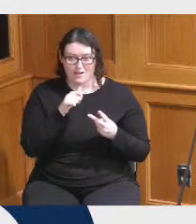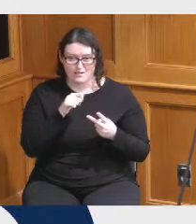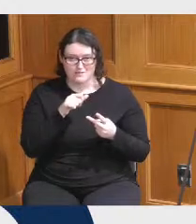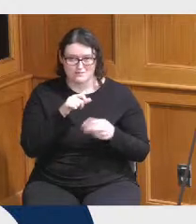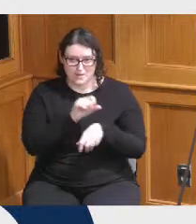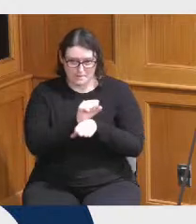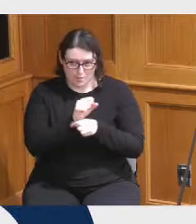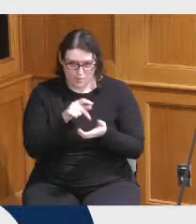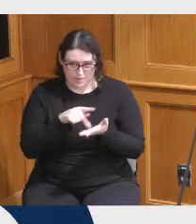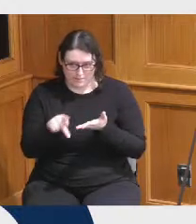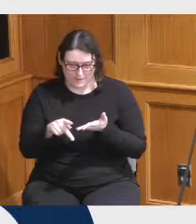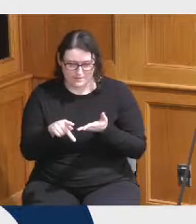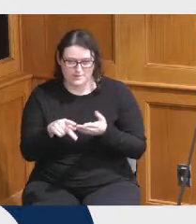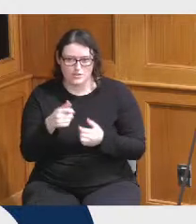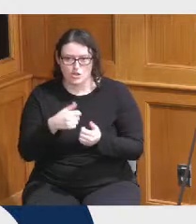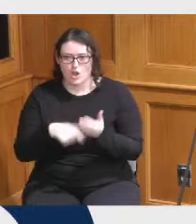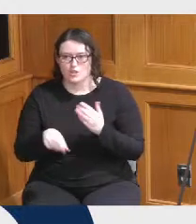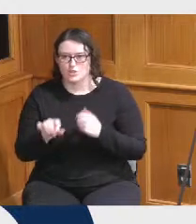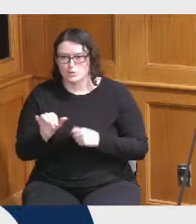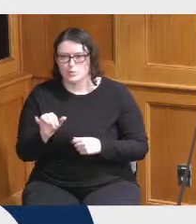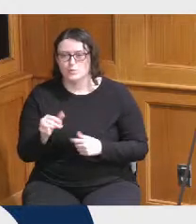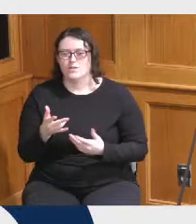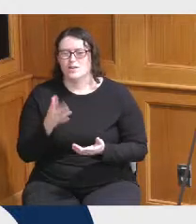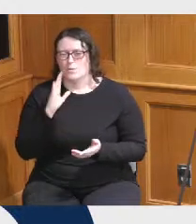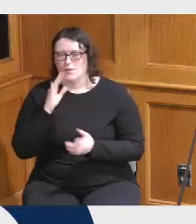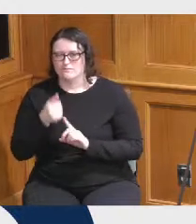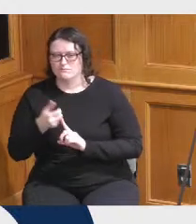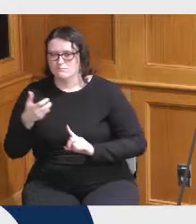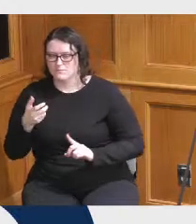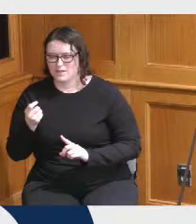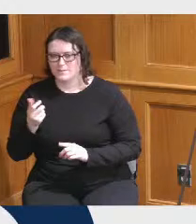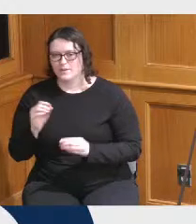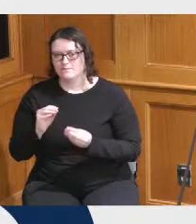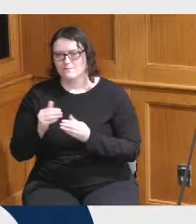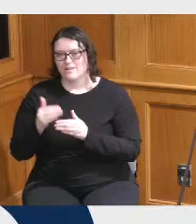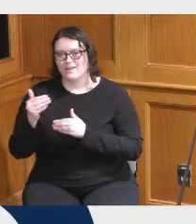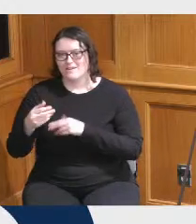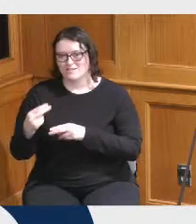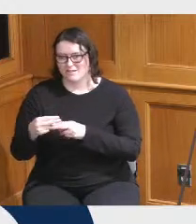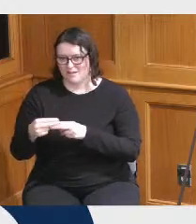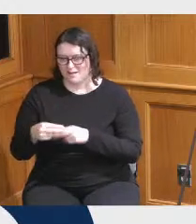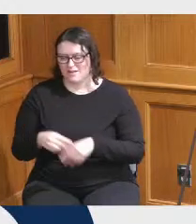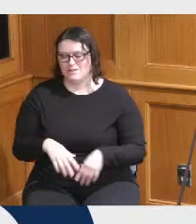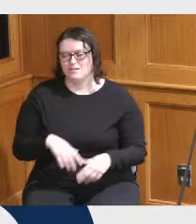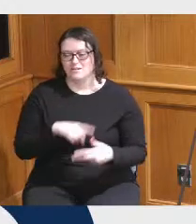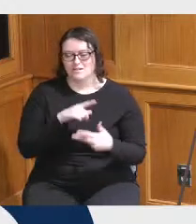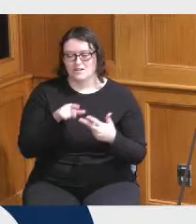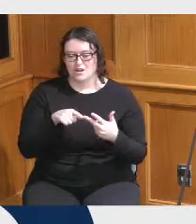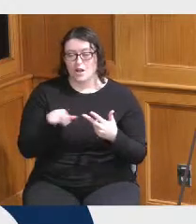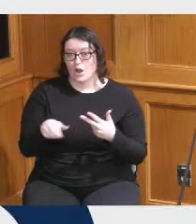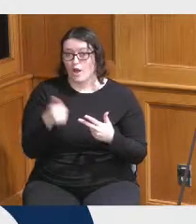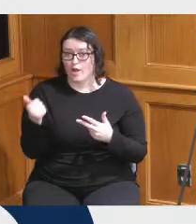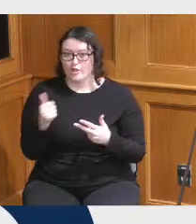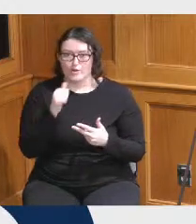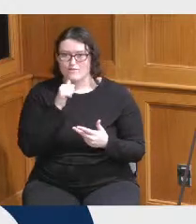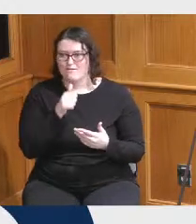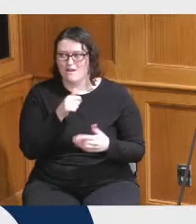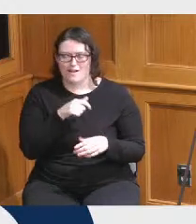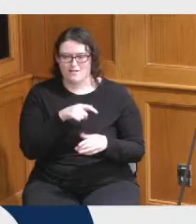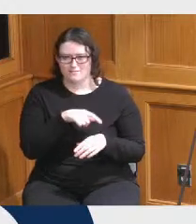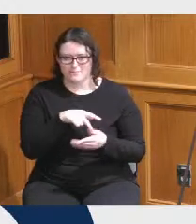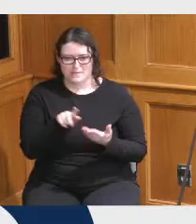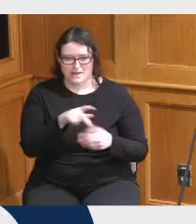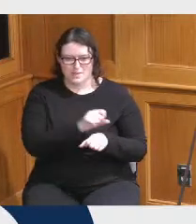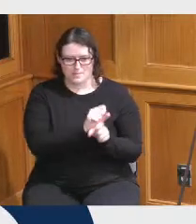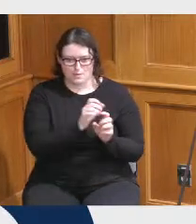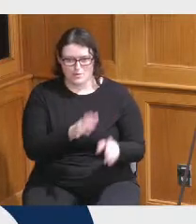those divisions, and I'll talk more about what that consists of on the next slide. And then other non-personnel, which is the